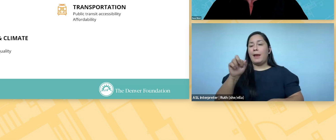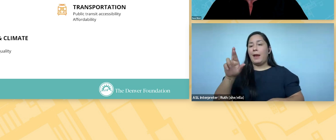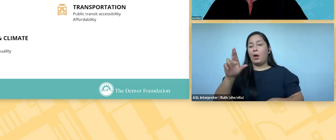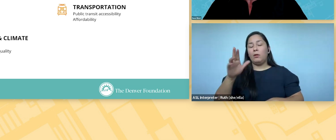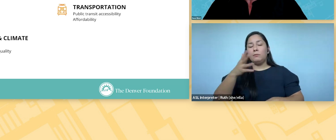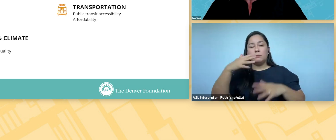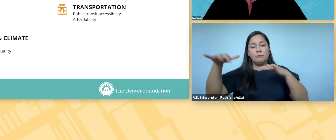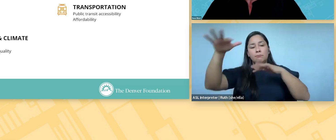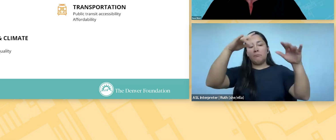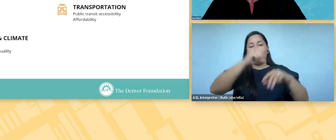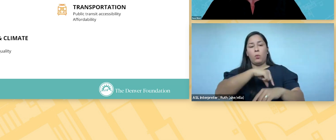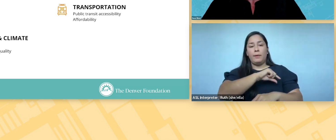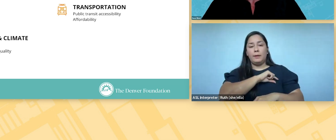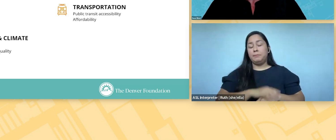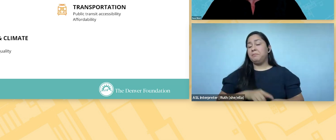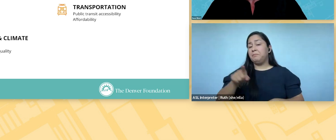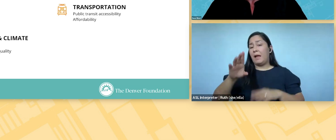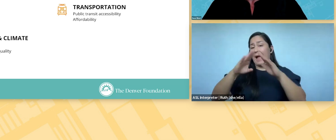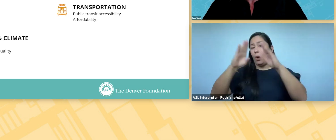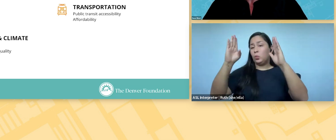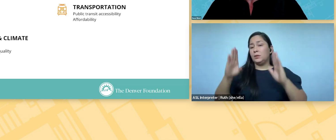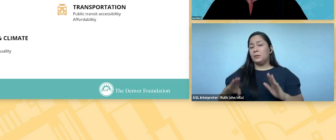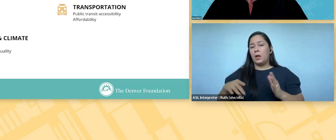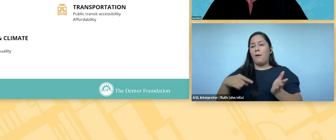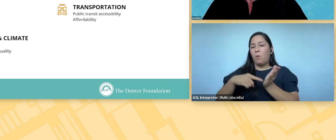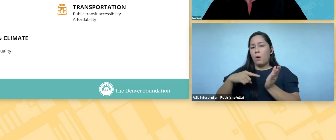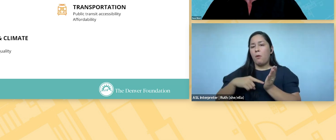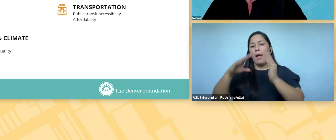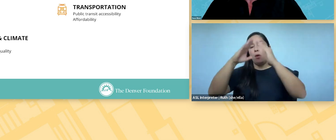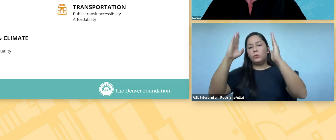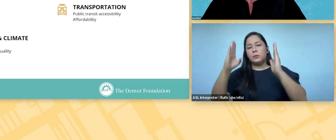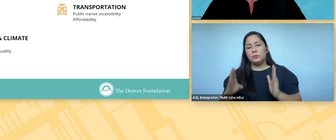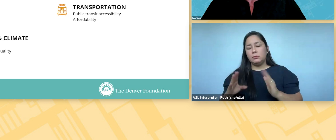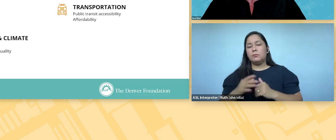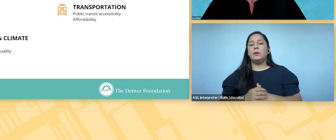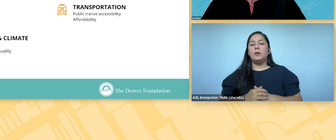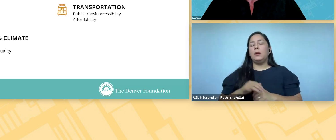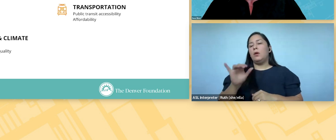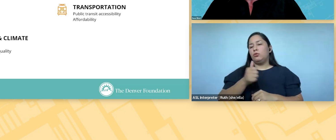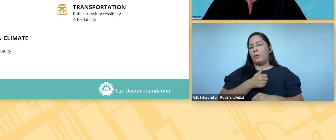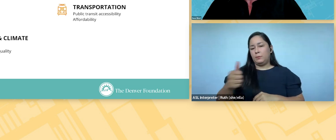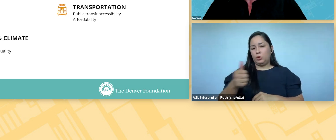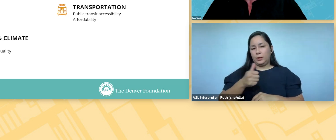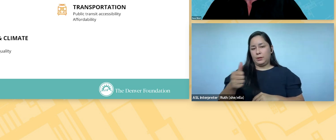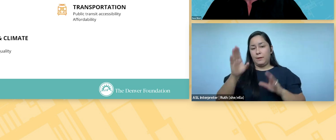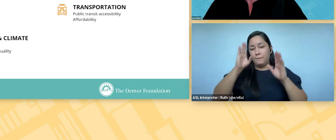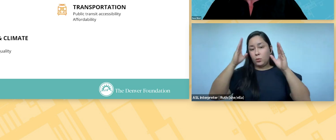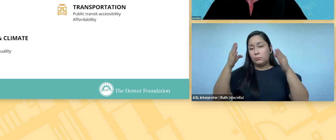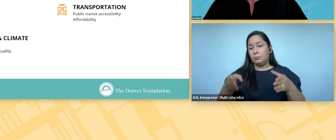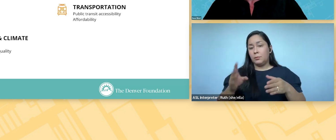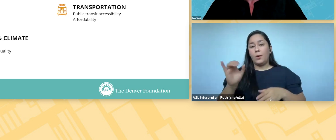on affordable housing, as well as people who are unhoused. And then transportation with a focus on public